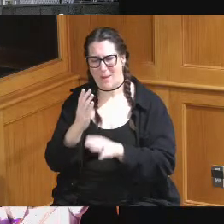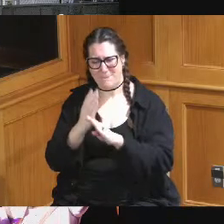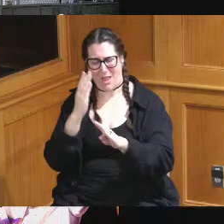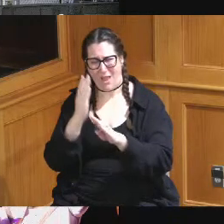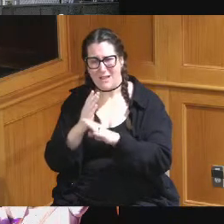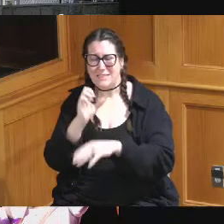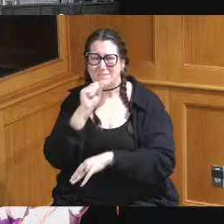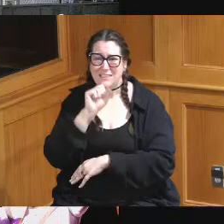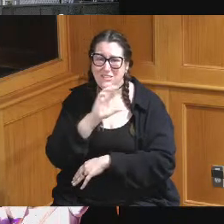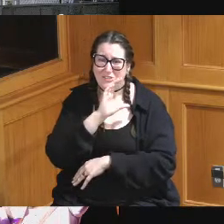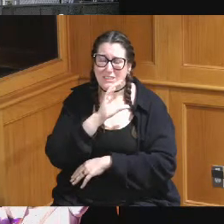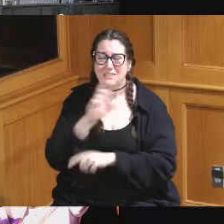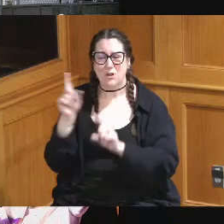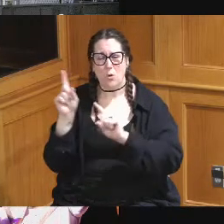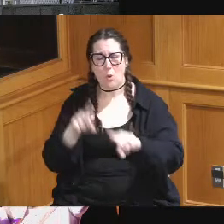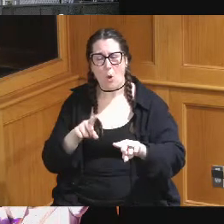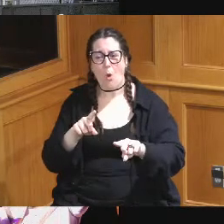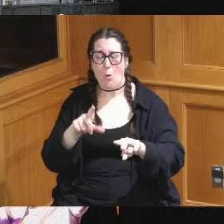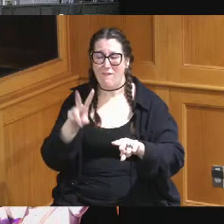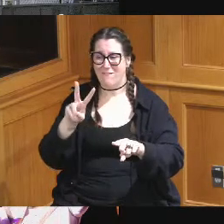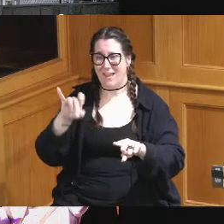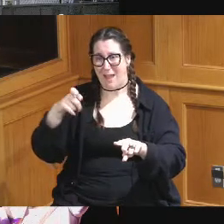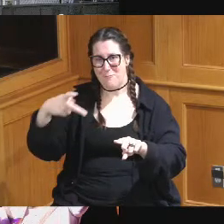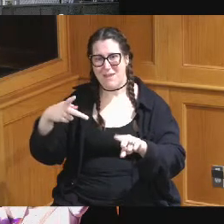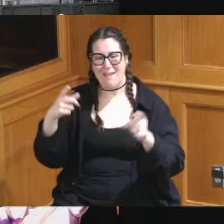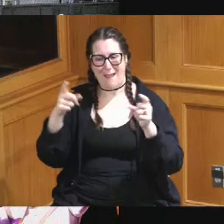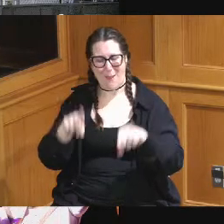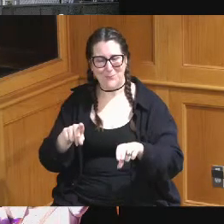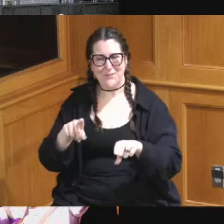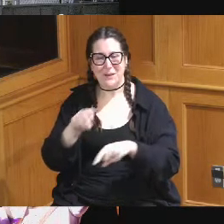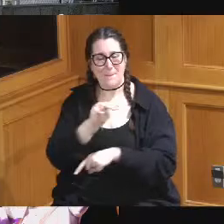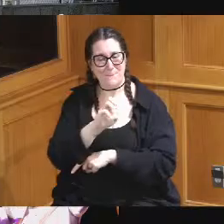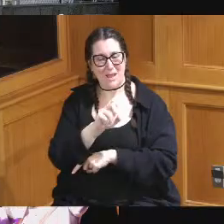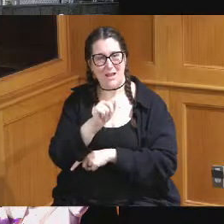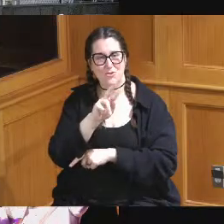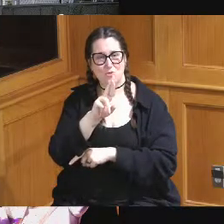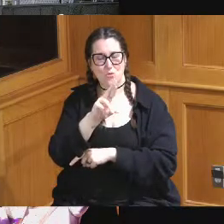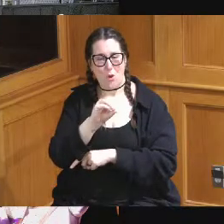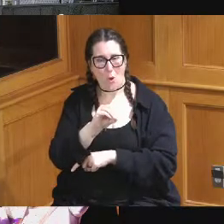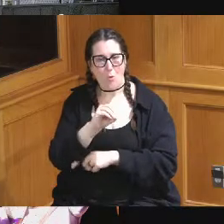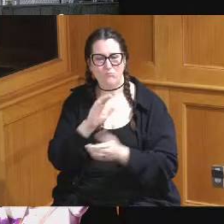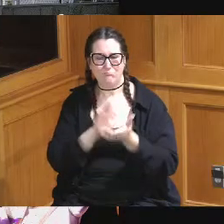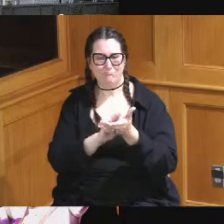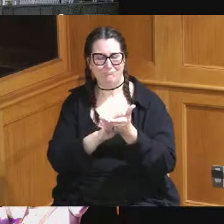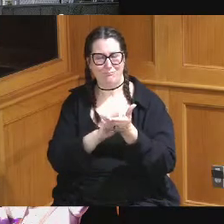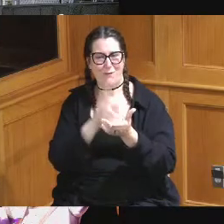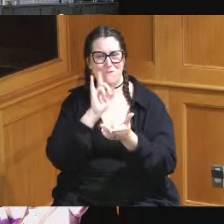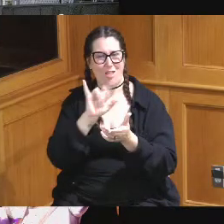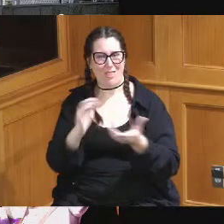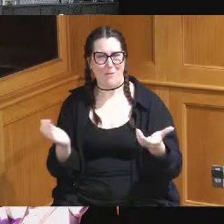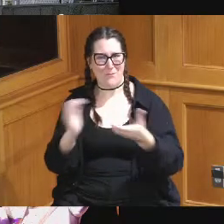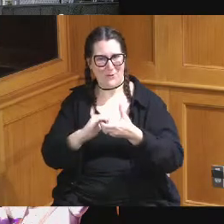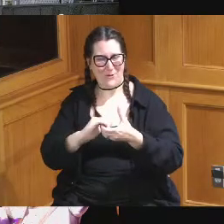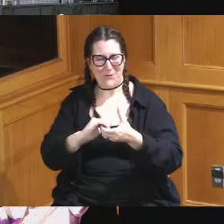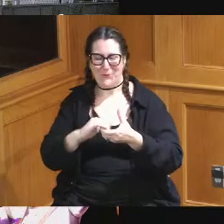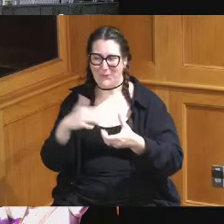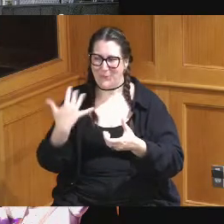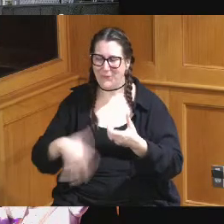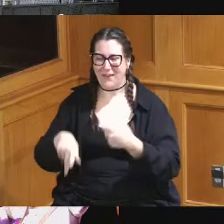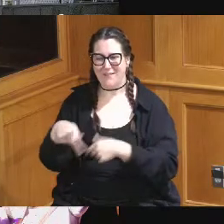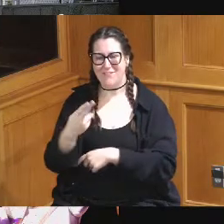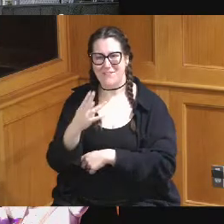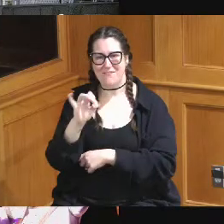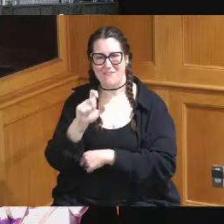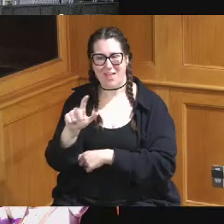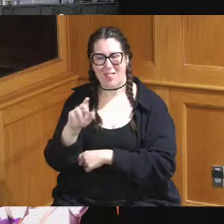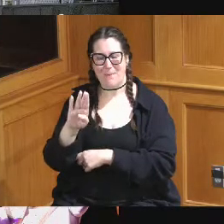brought down and treated VIP style. Want to give Metro a big shout out as a great partner. Want to thank Phil Beck and